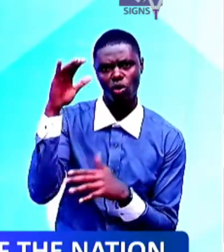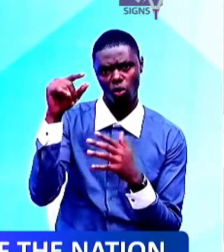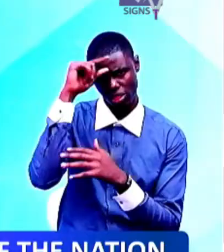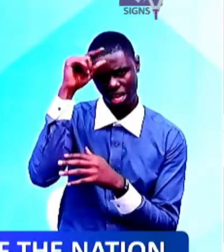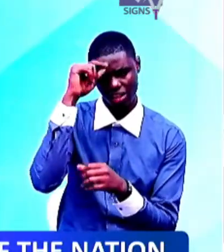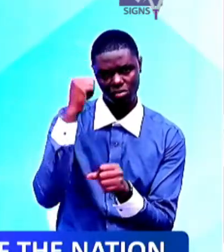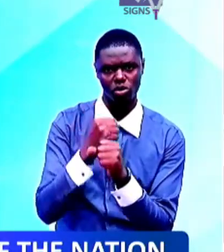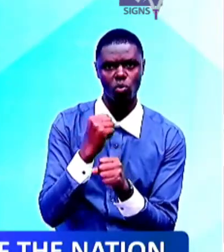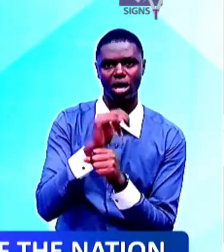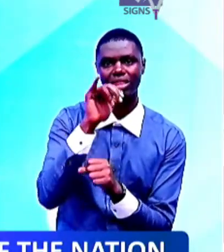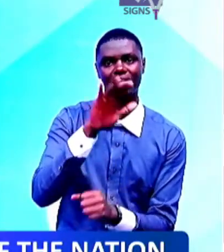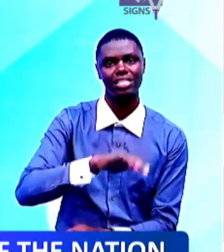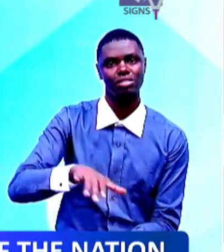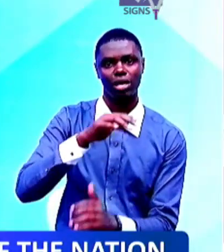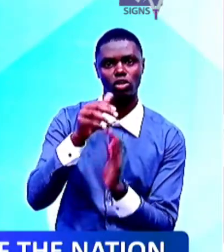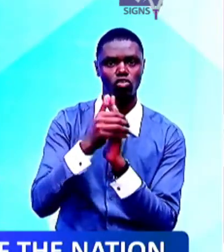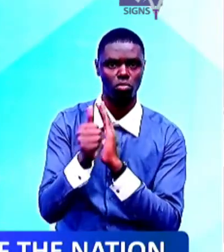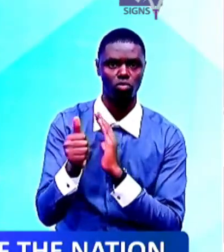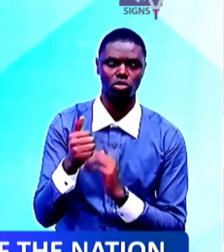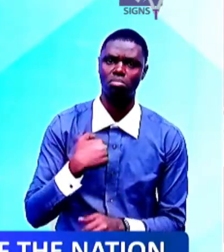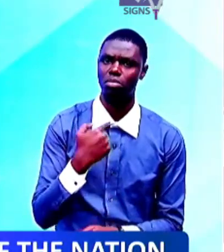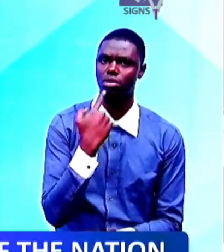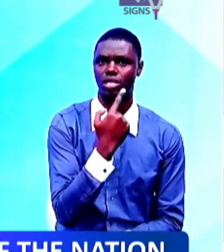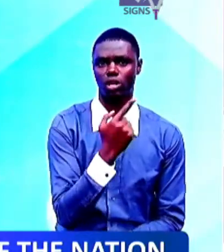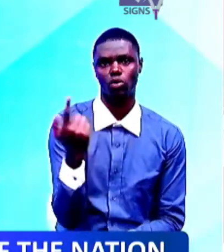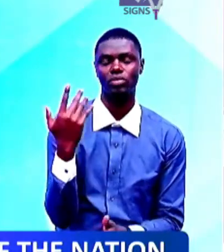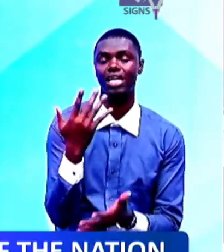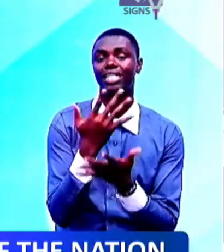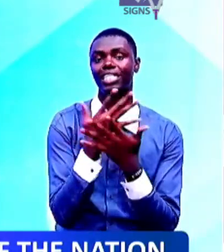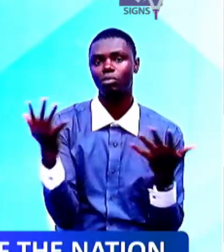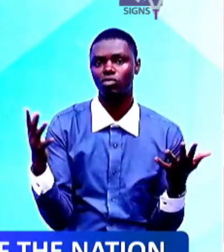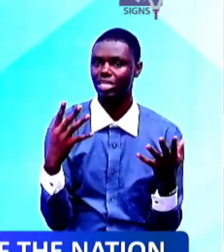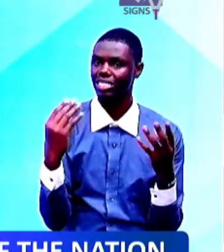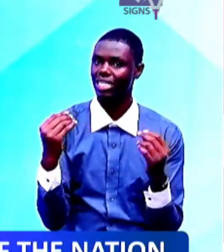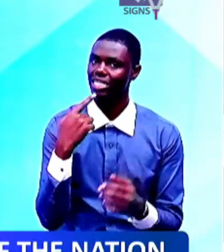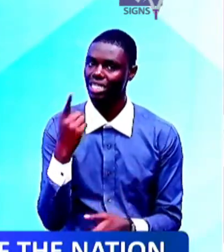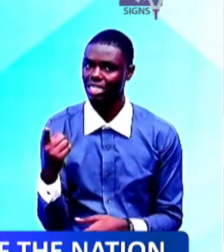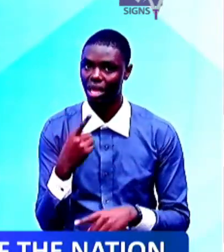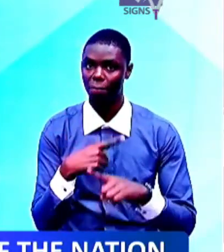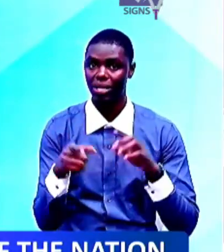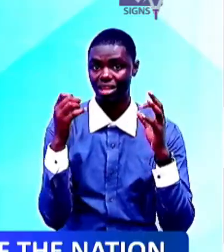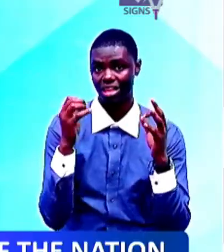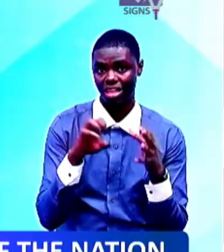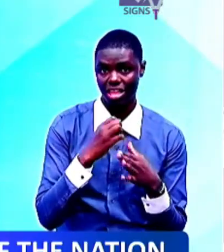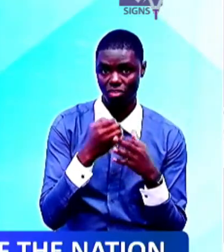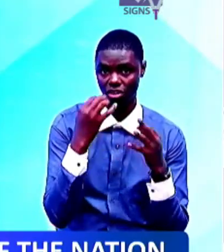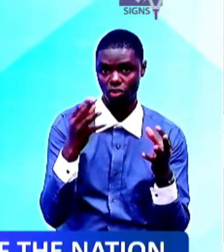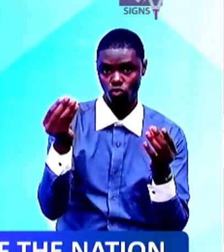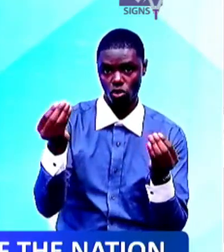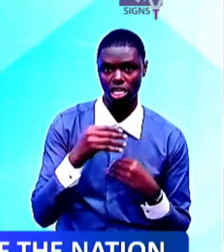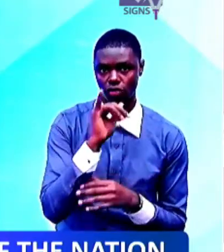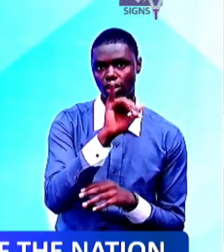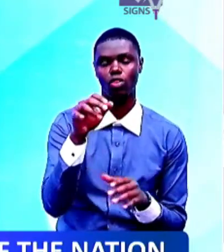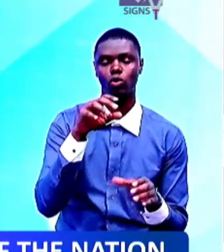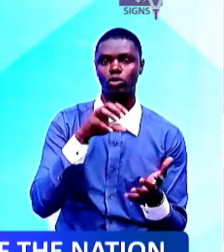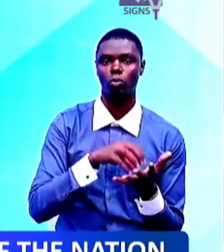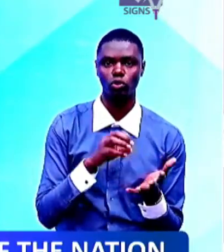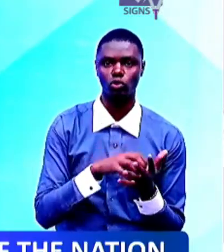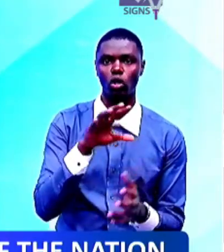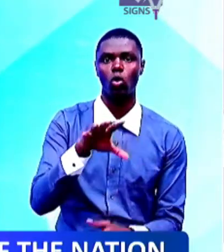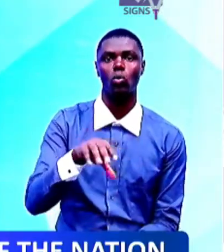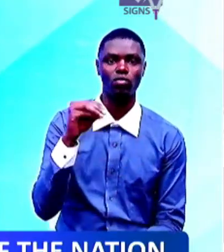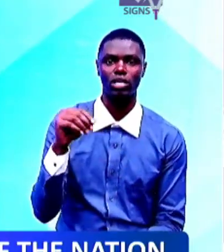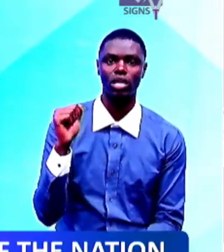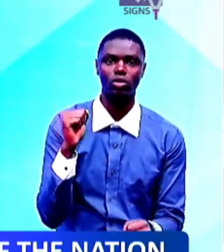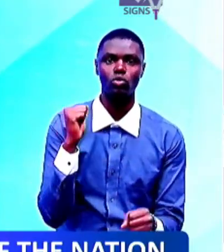is my area of profession, I will tell you some of these things are easier said. But even if as we are given those seats, we'll find that we can